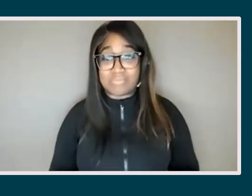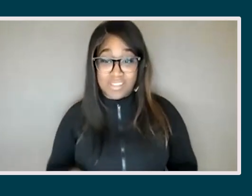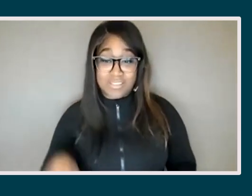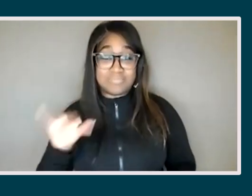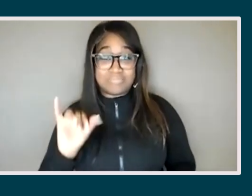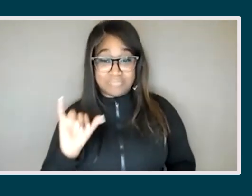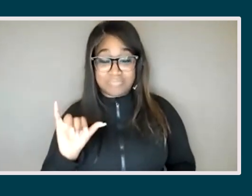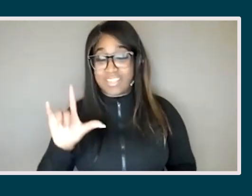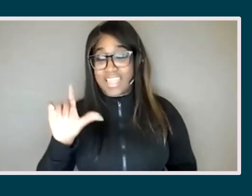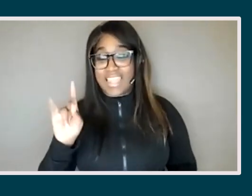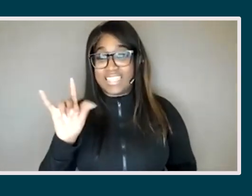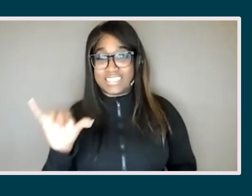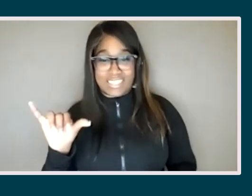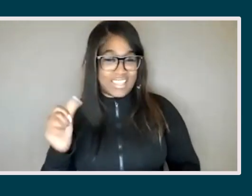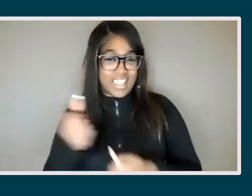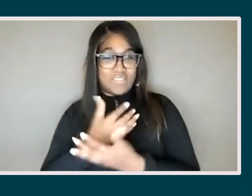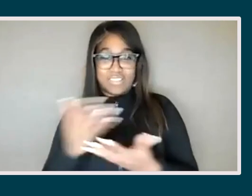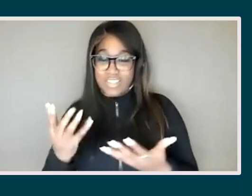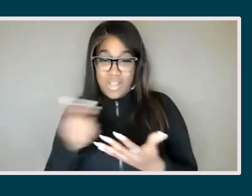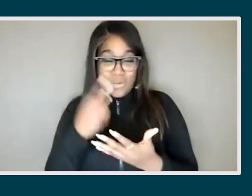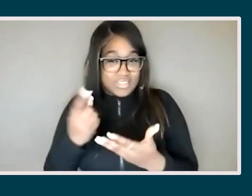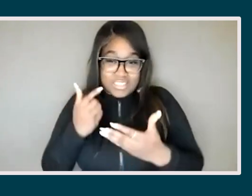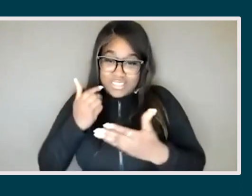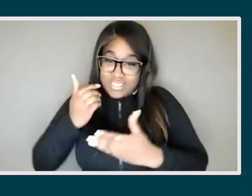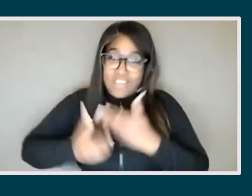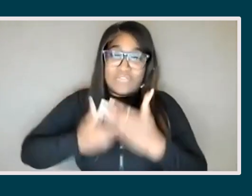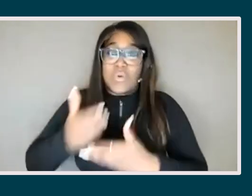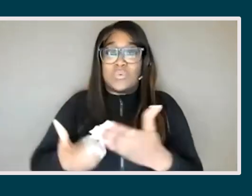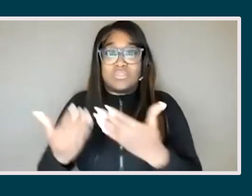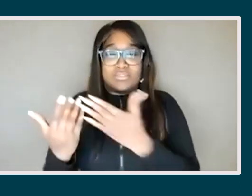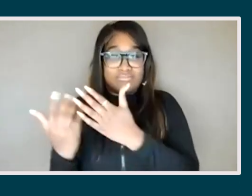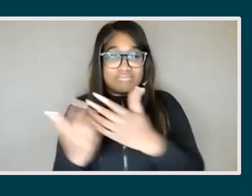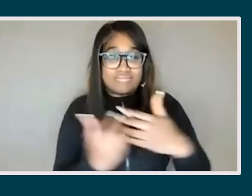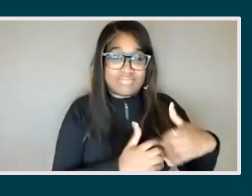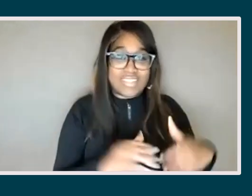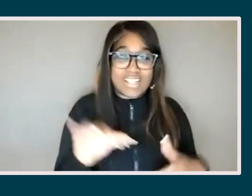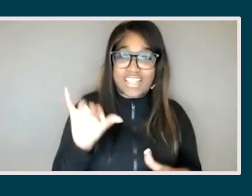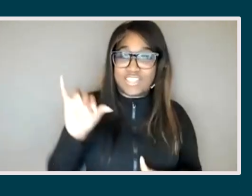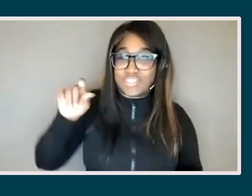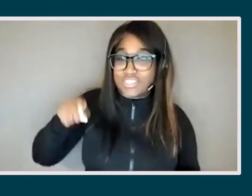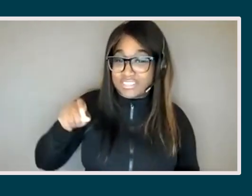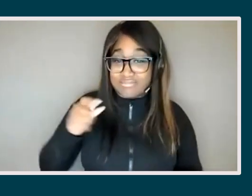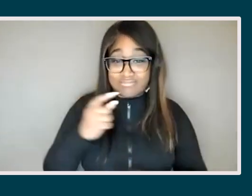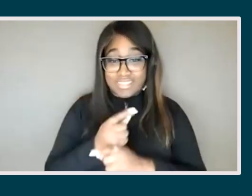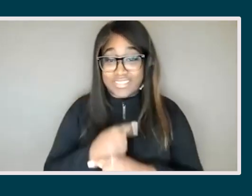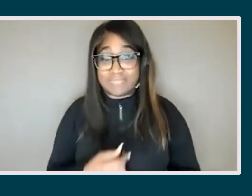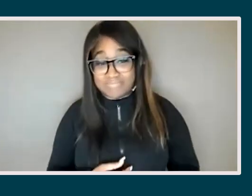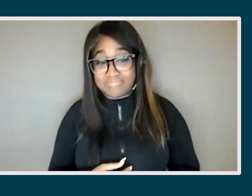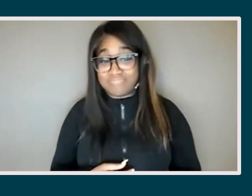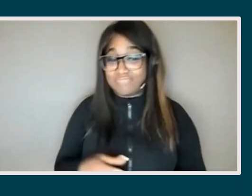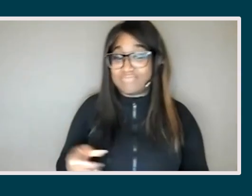It always unfolds in ways that it should, right? That's